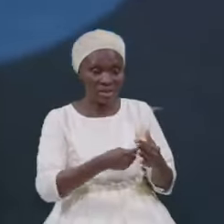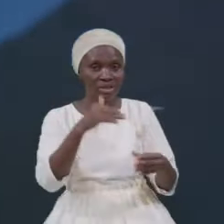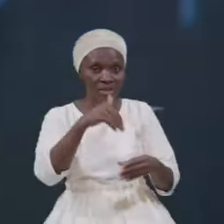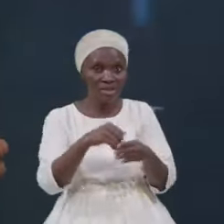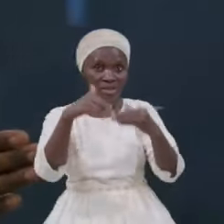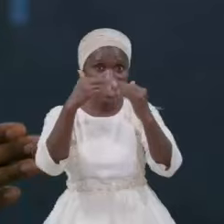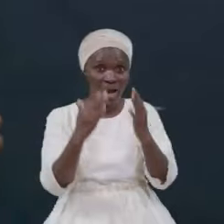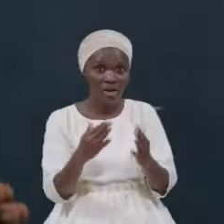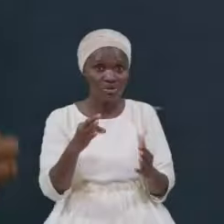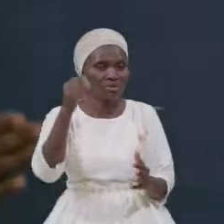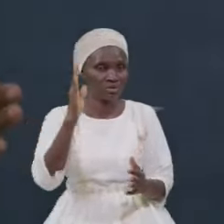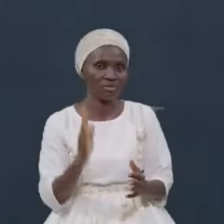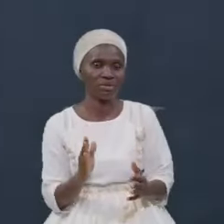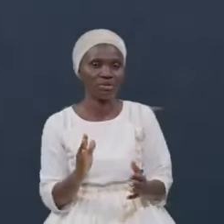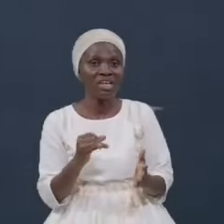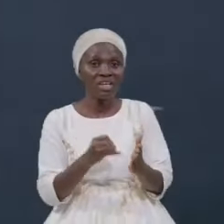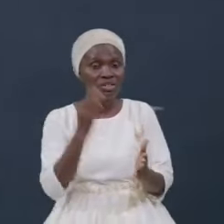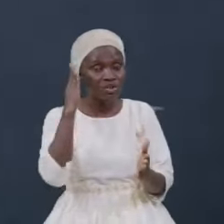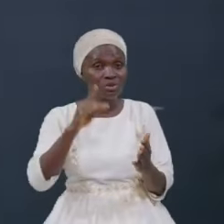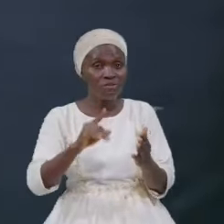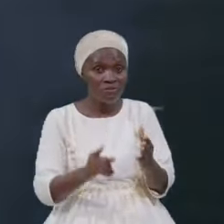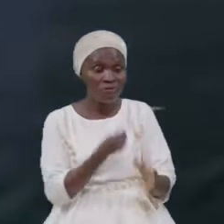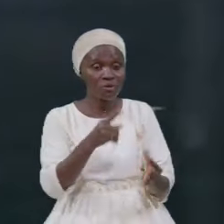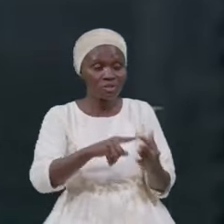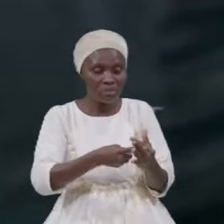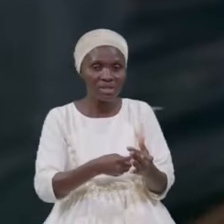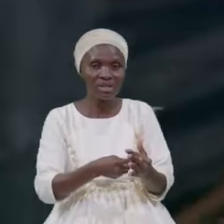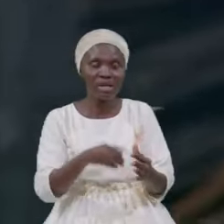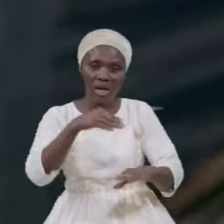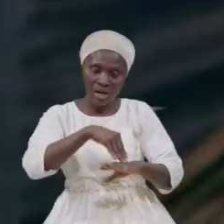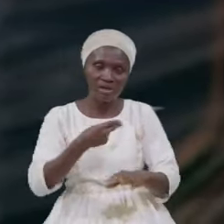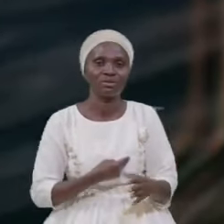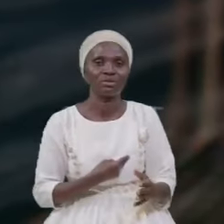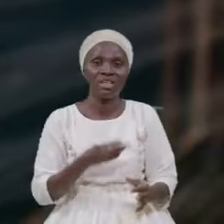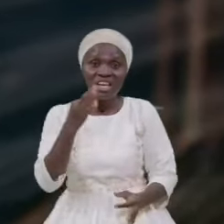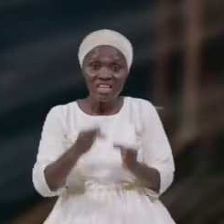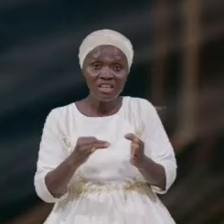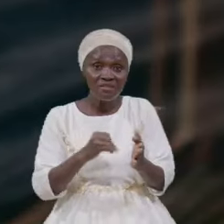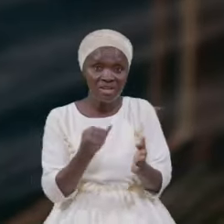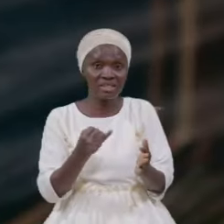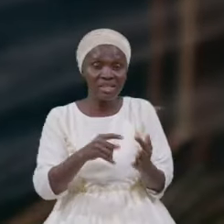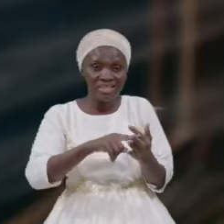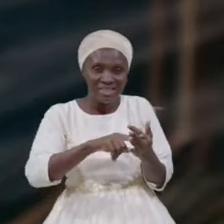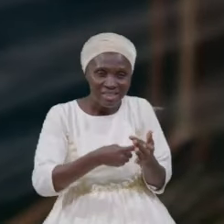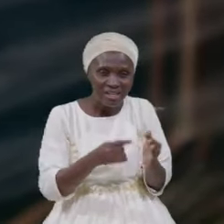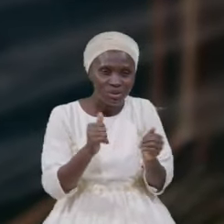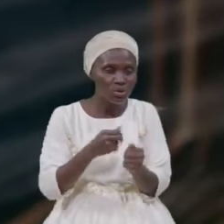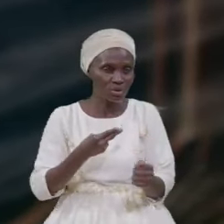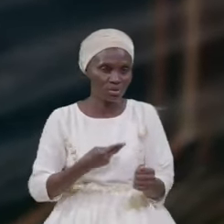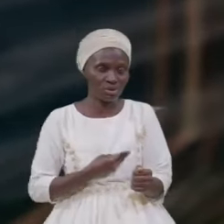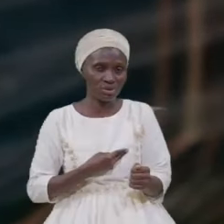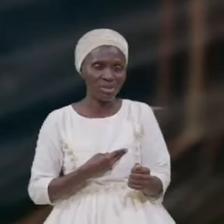where will they be who have rejected,